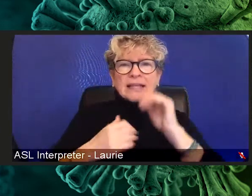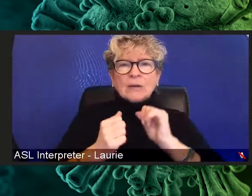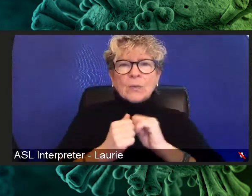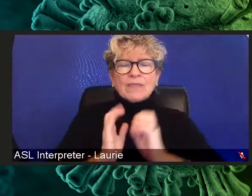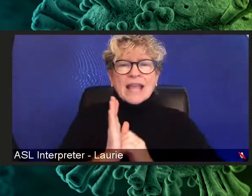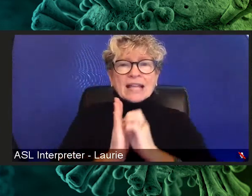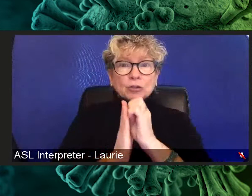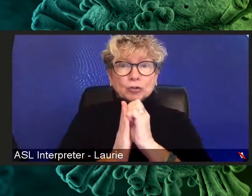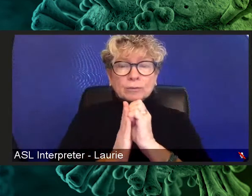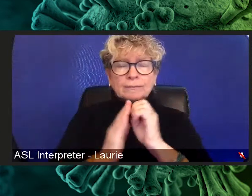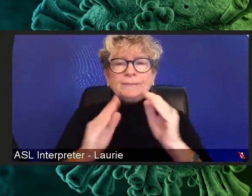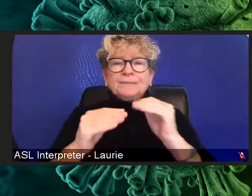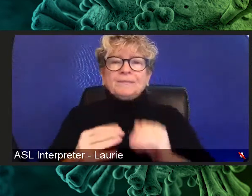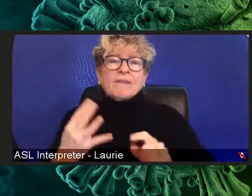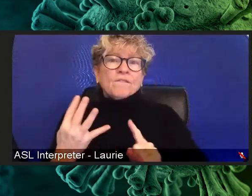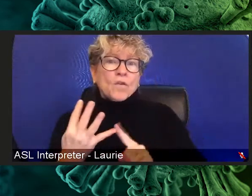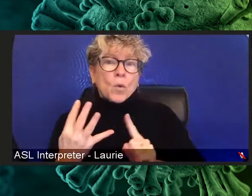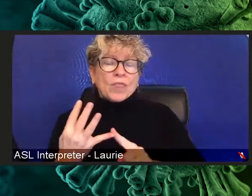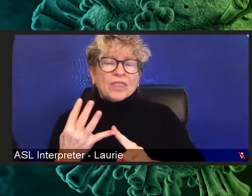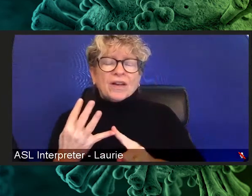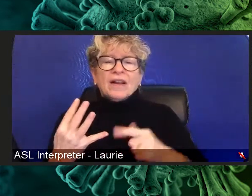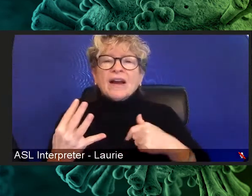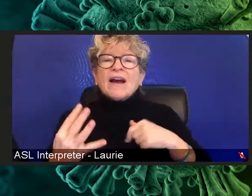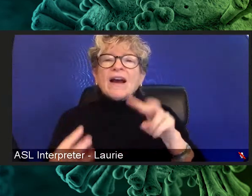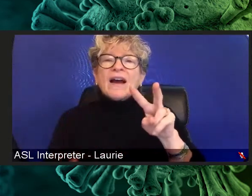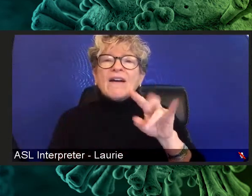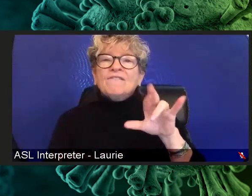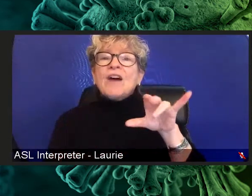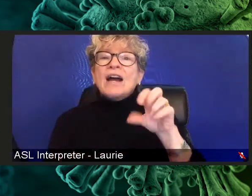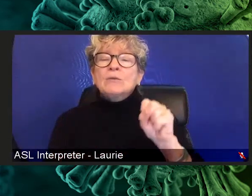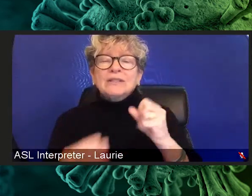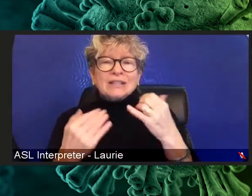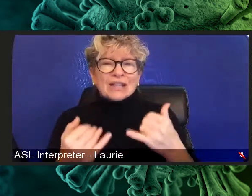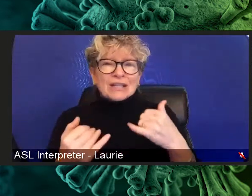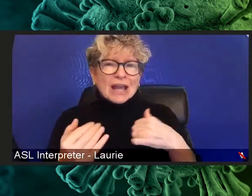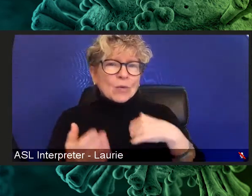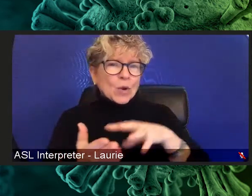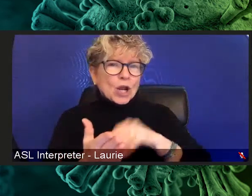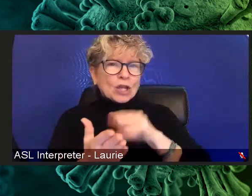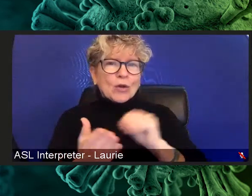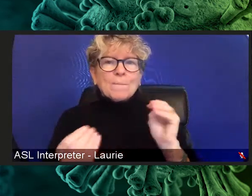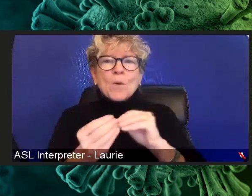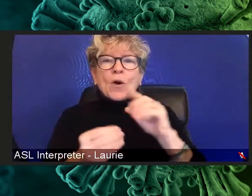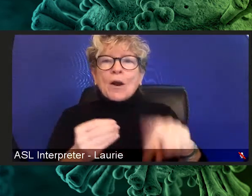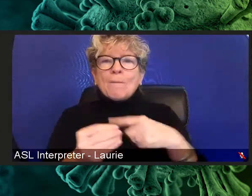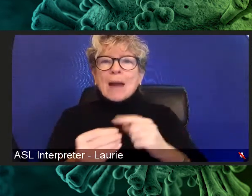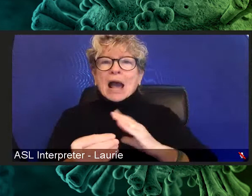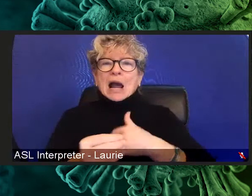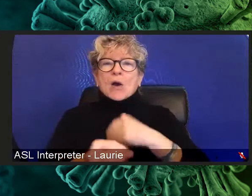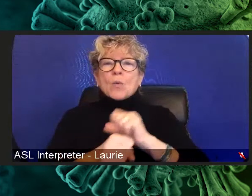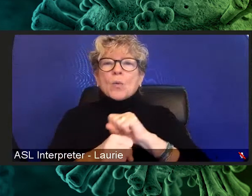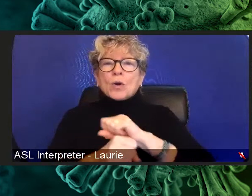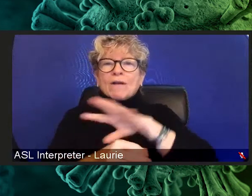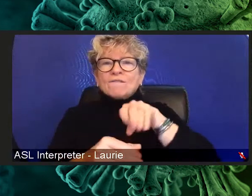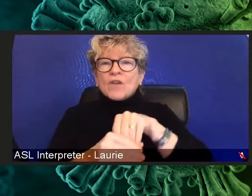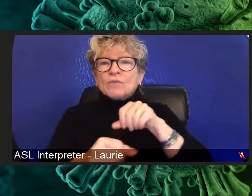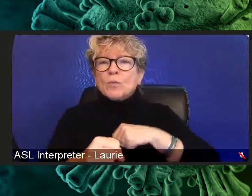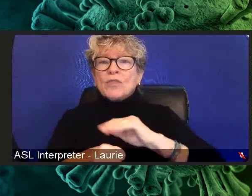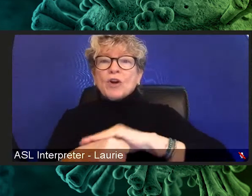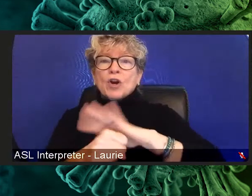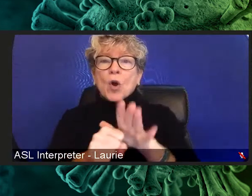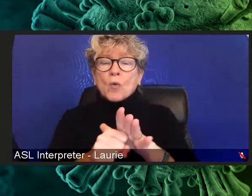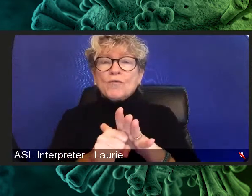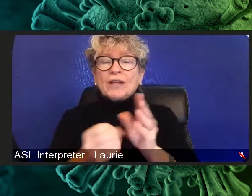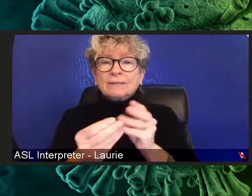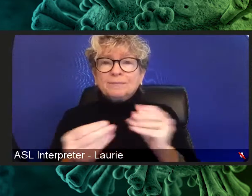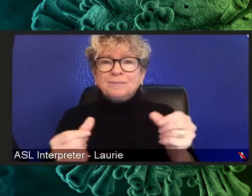is the idea of viruses. You're going to hear today about some of our work in COVID and our ability at the Hutch to work